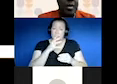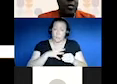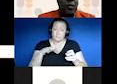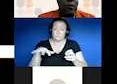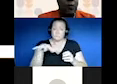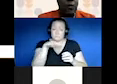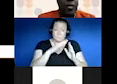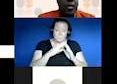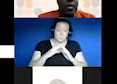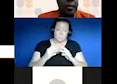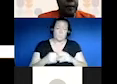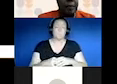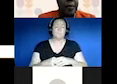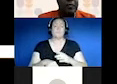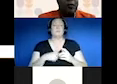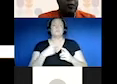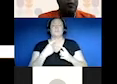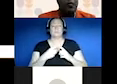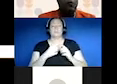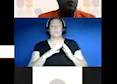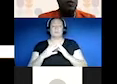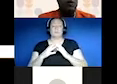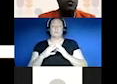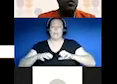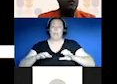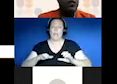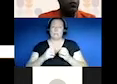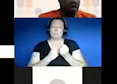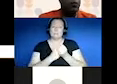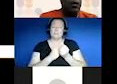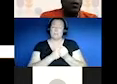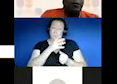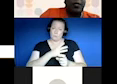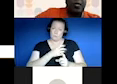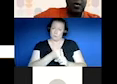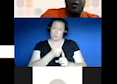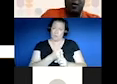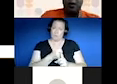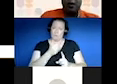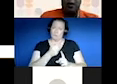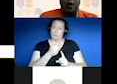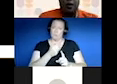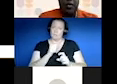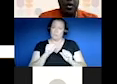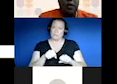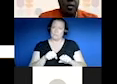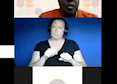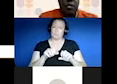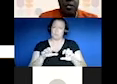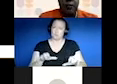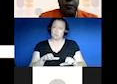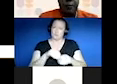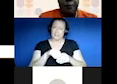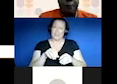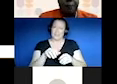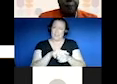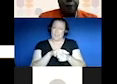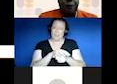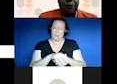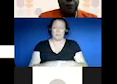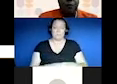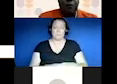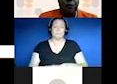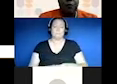community, and then community activism that the woman herself can do within the area that she lives in.